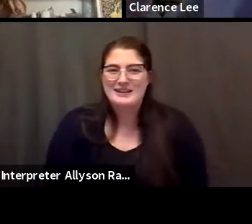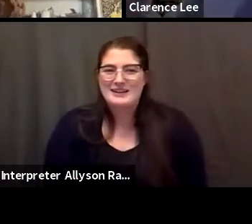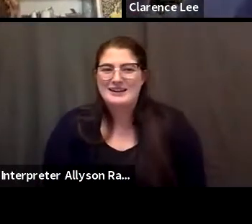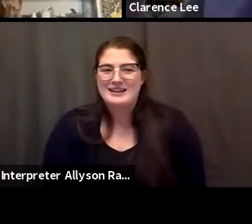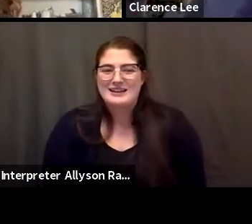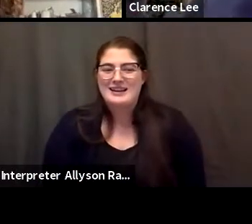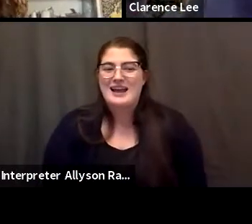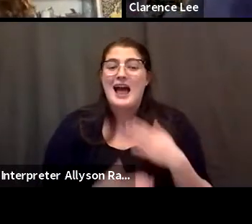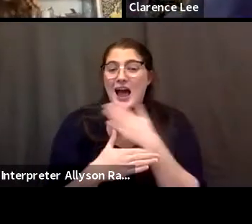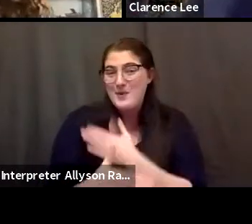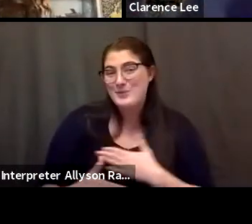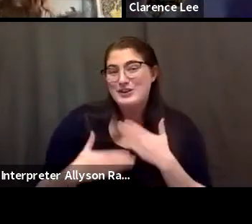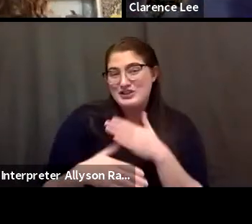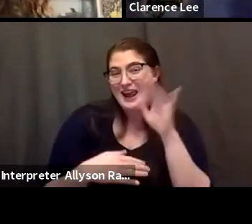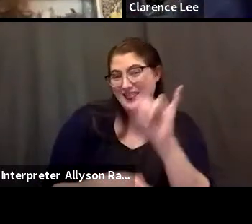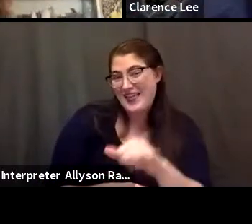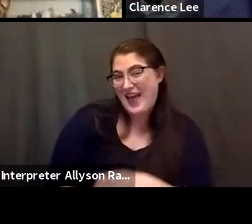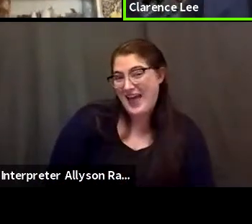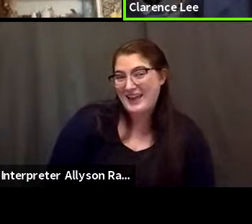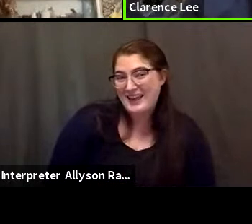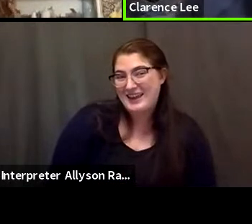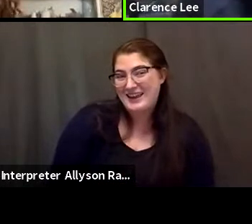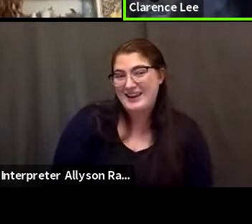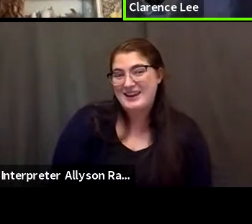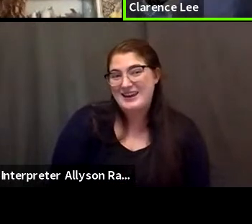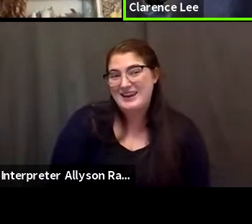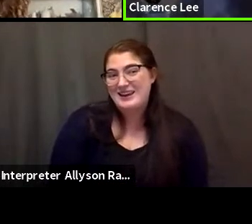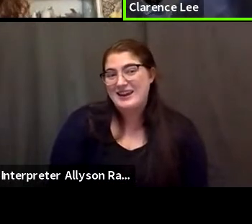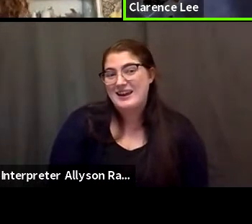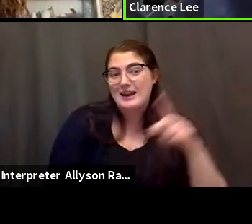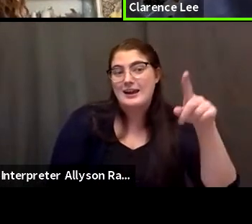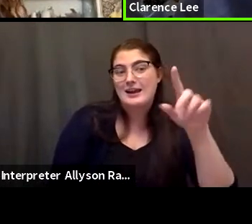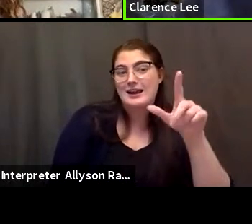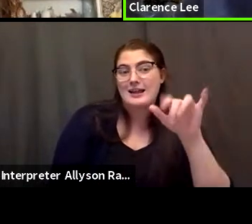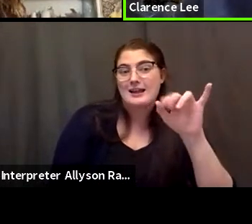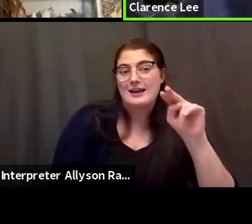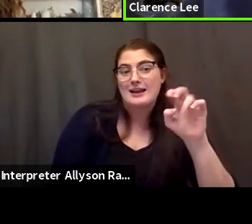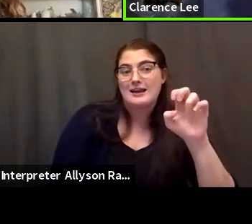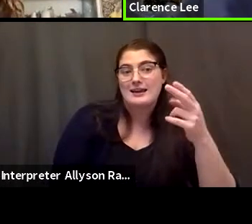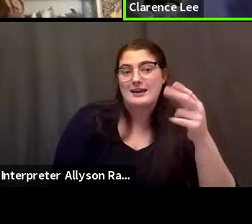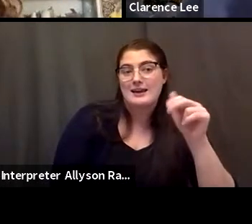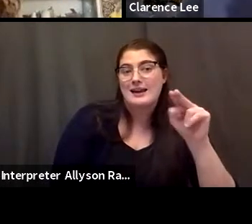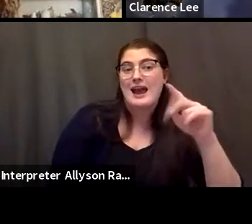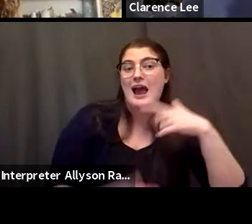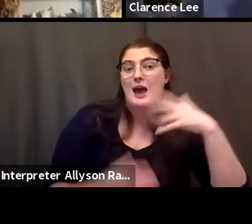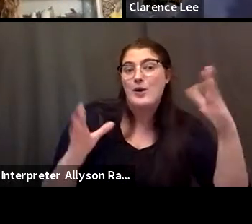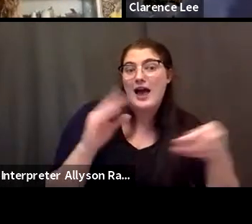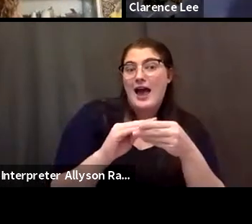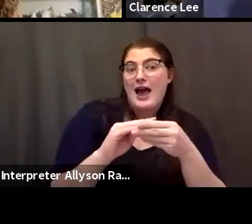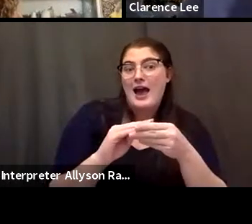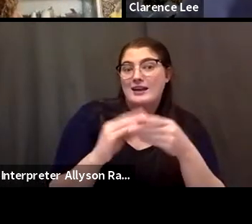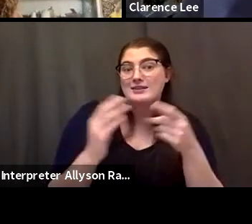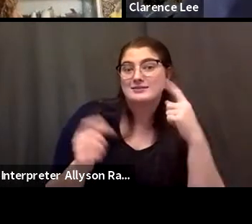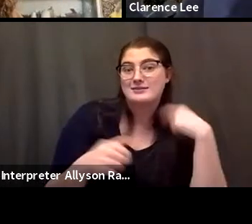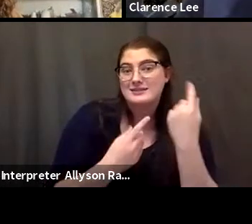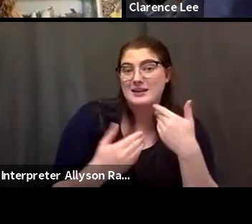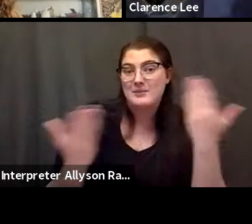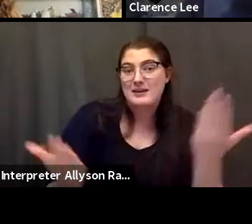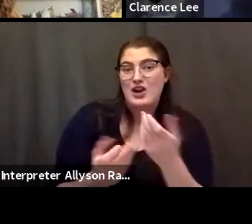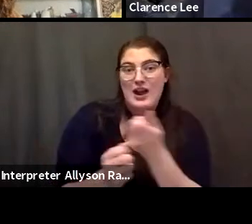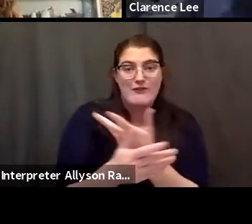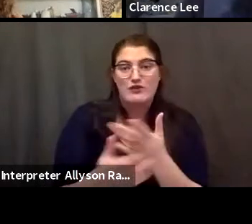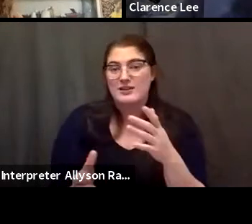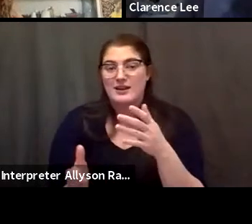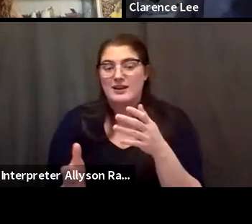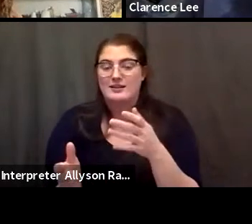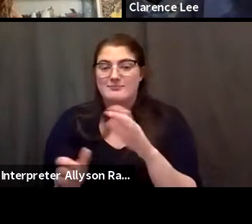I appreciate that. Okay. I will add, since I'm here, all inventory is accounted for. It is locked